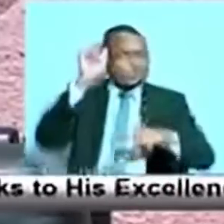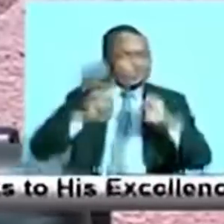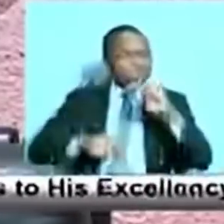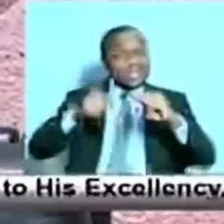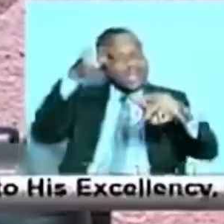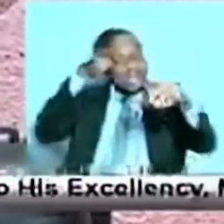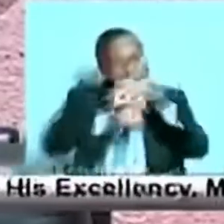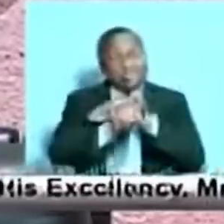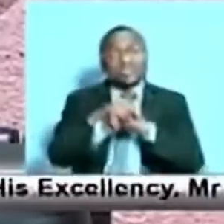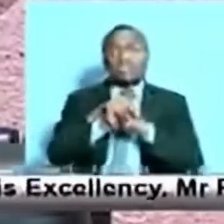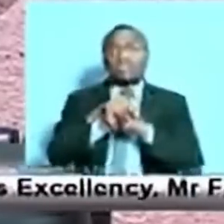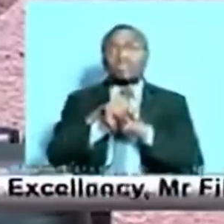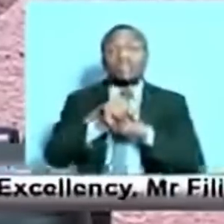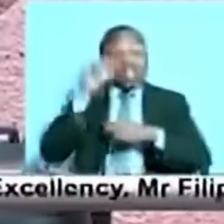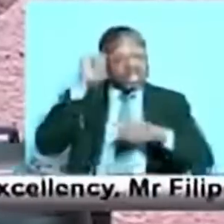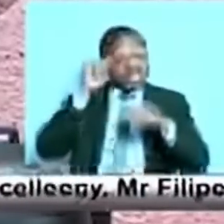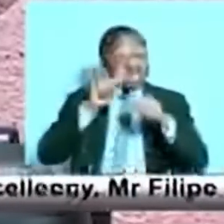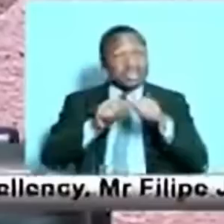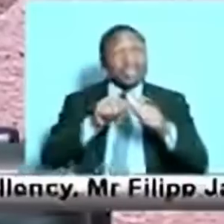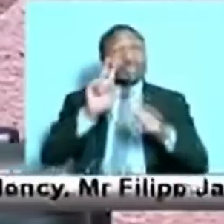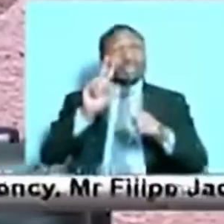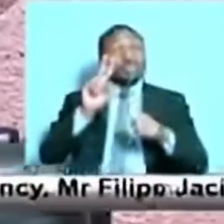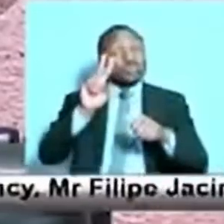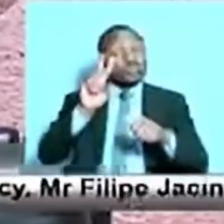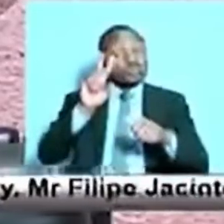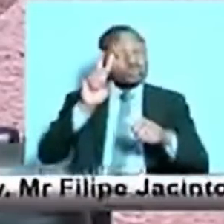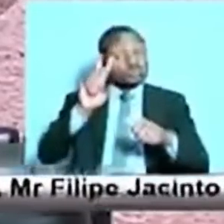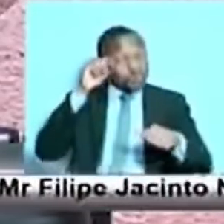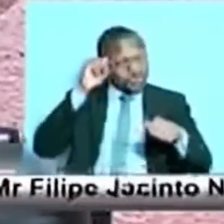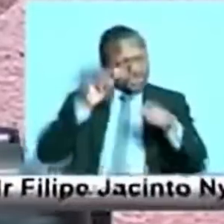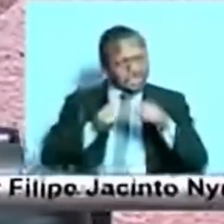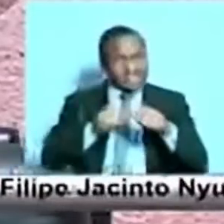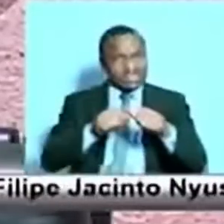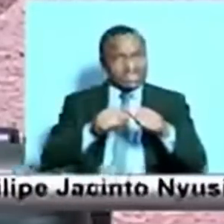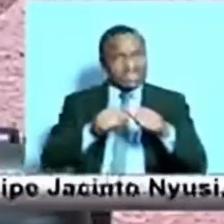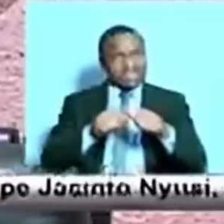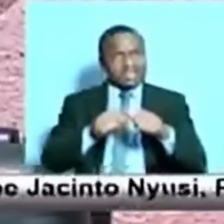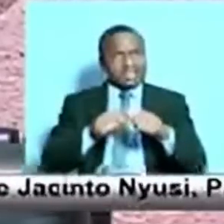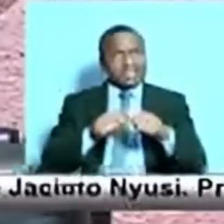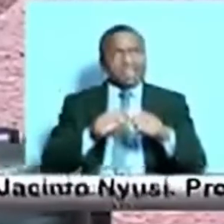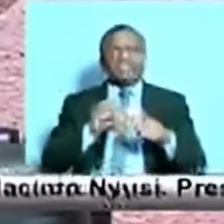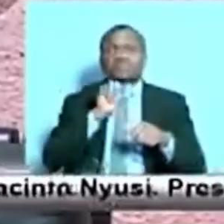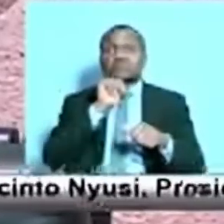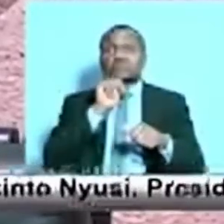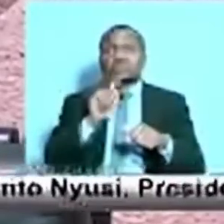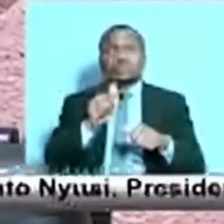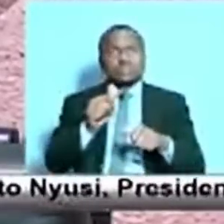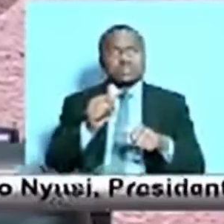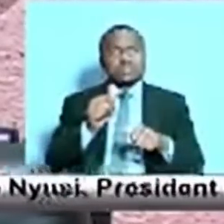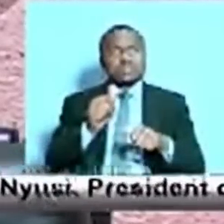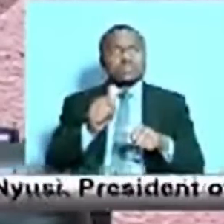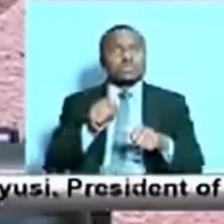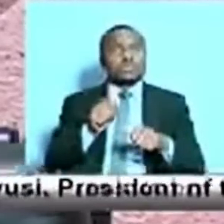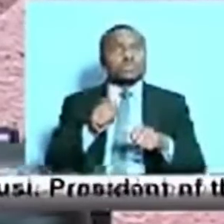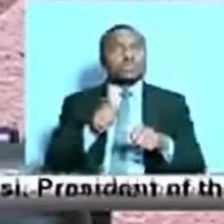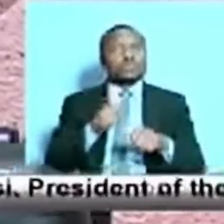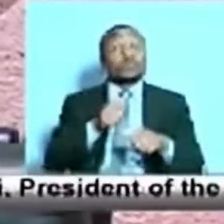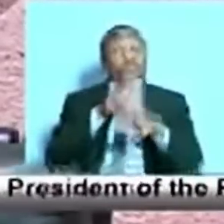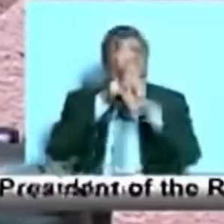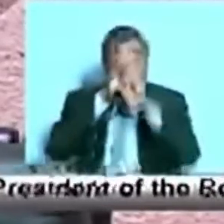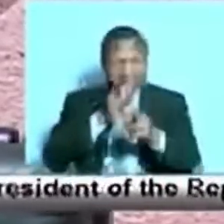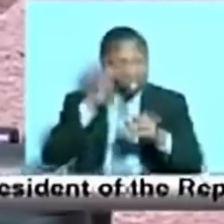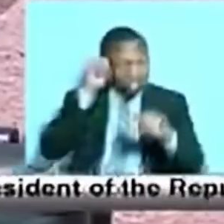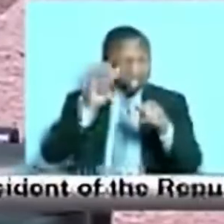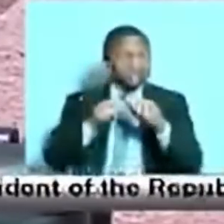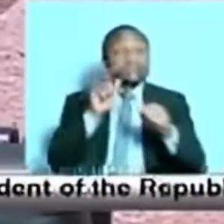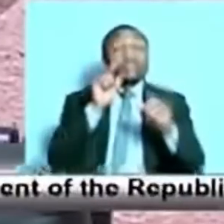enter into trade agreements, and then we fought on our side, we don't own our agreement. That can strain